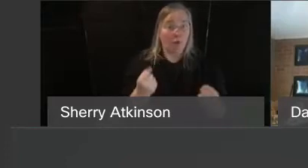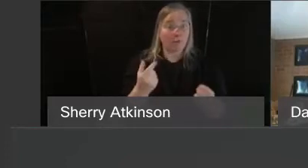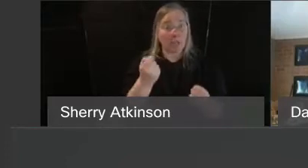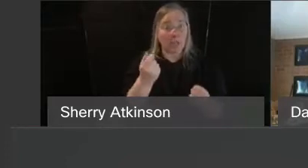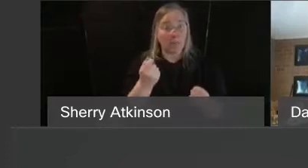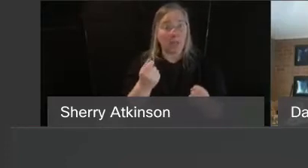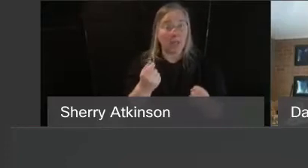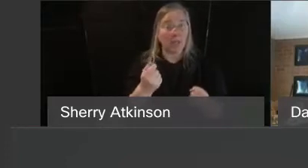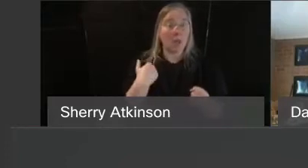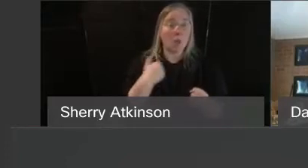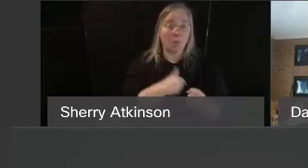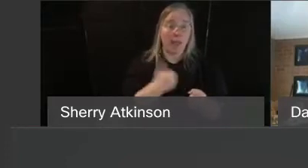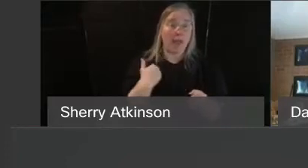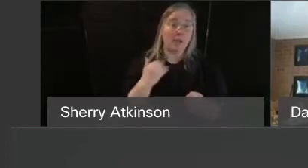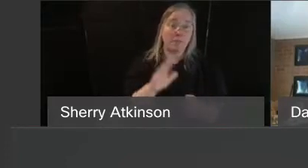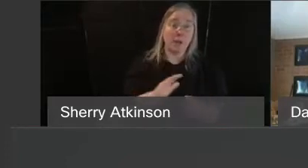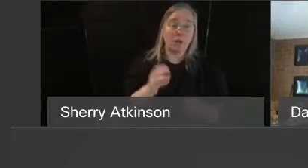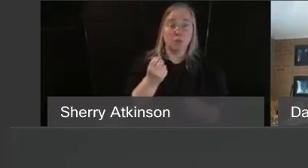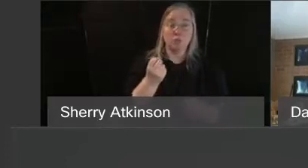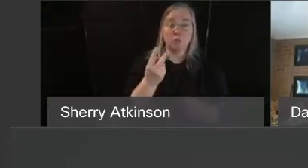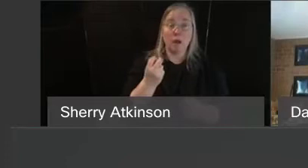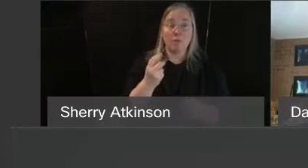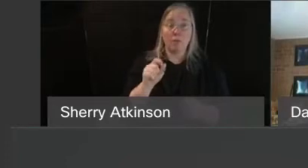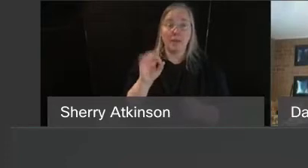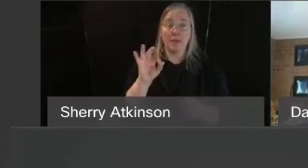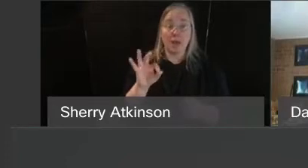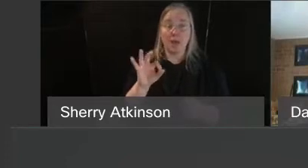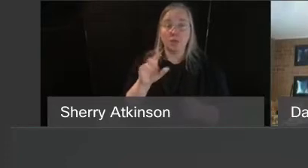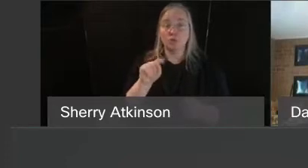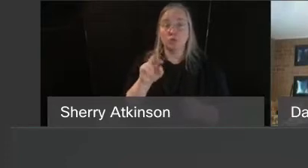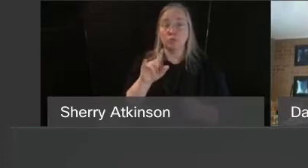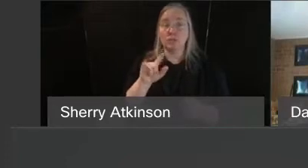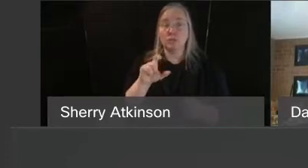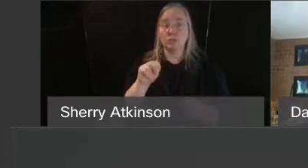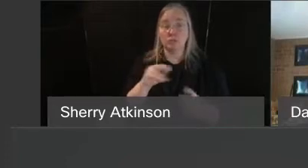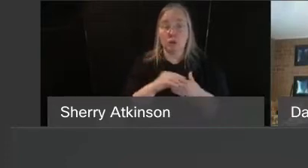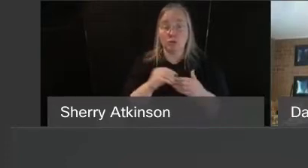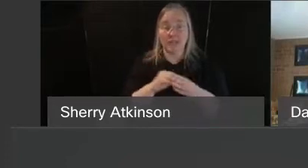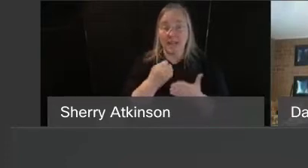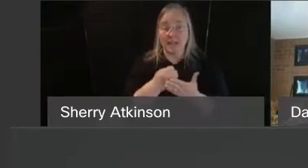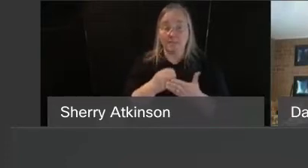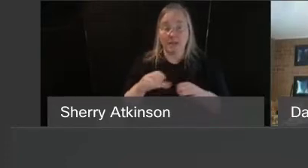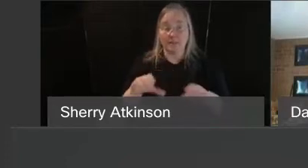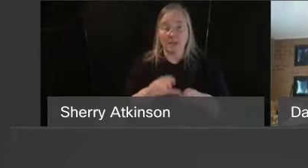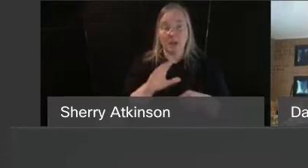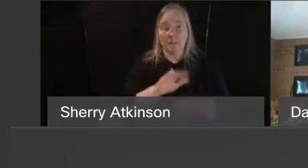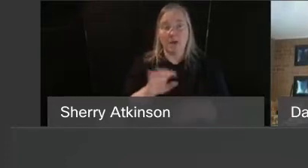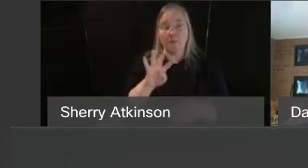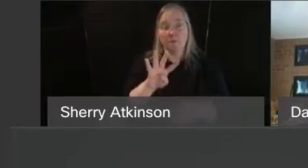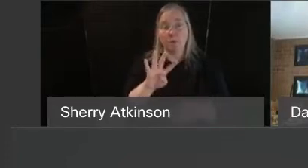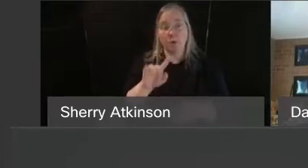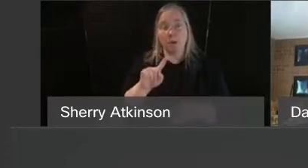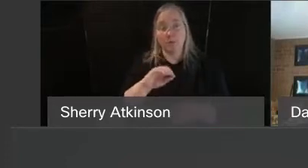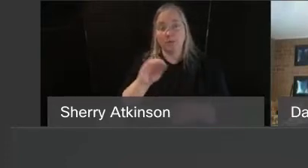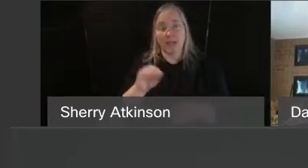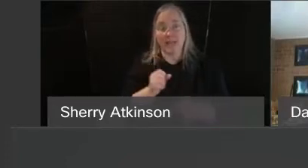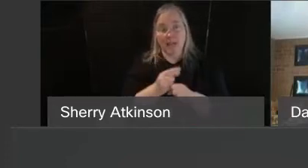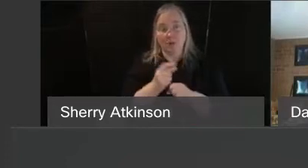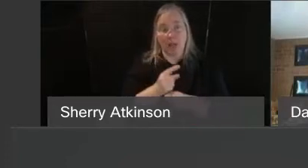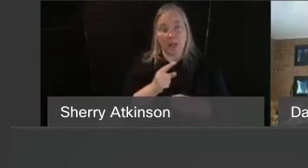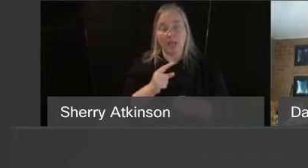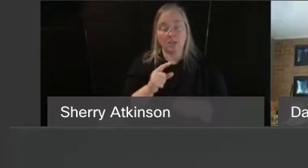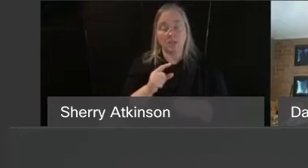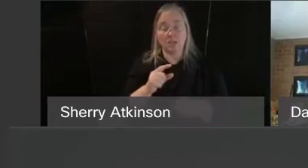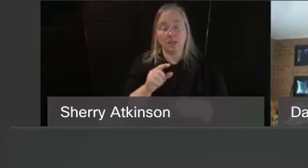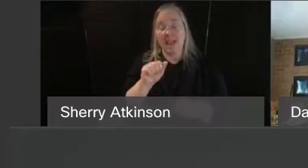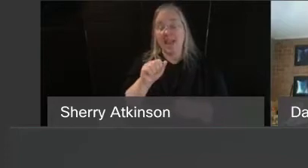about $12.9 trillion in economic activity, about 41% annualized growth. So we have recovered about